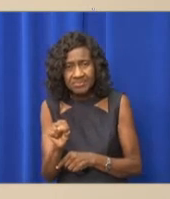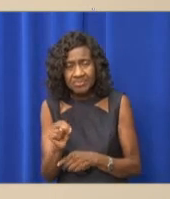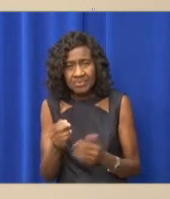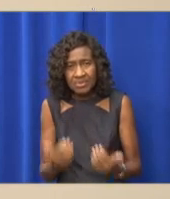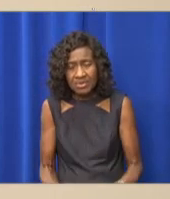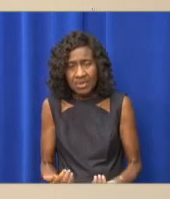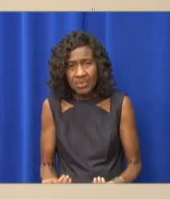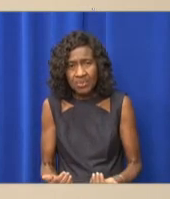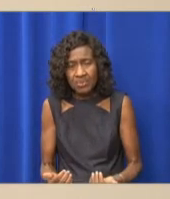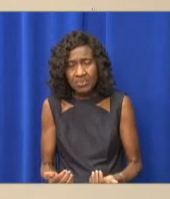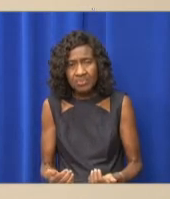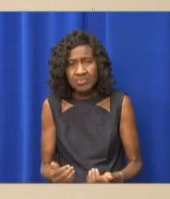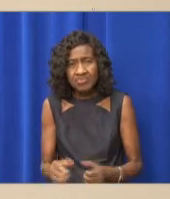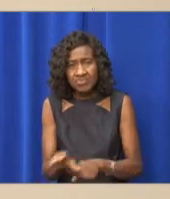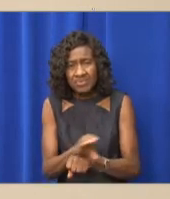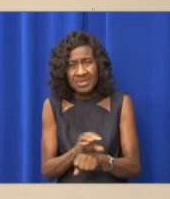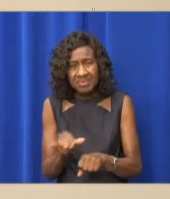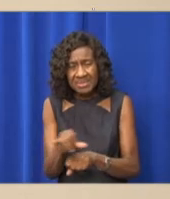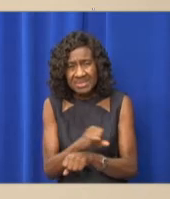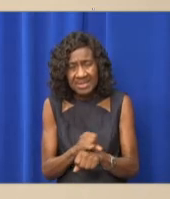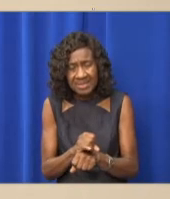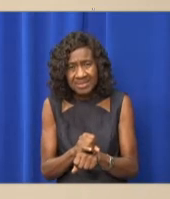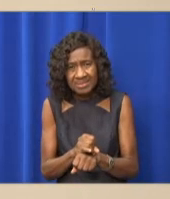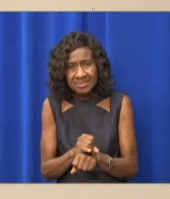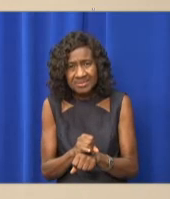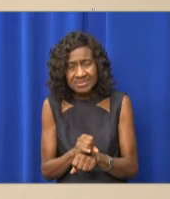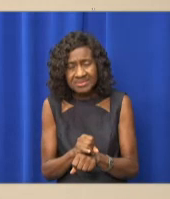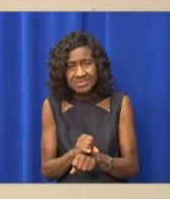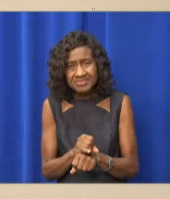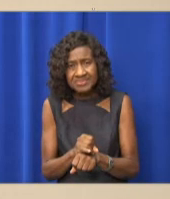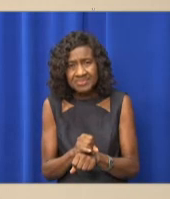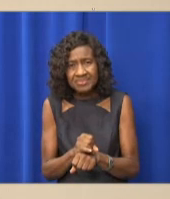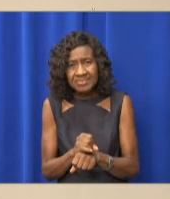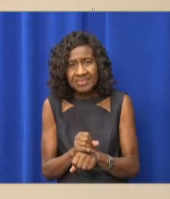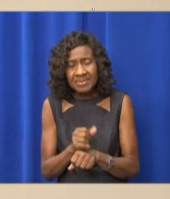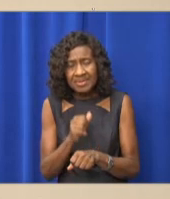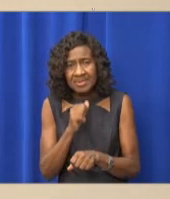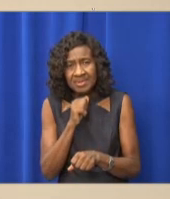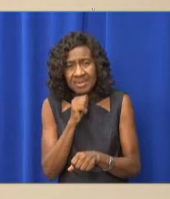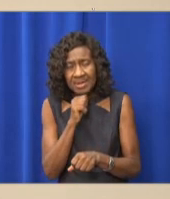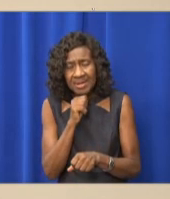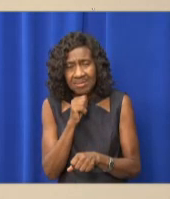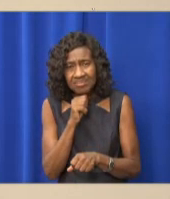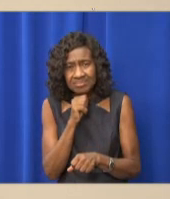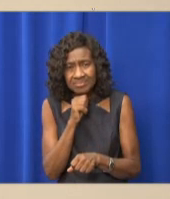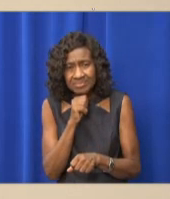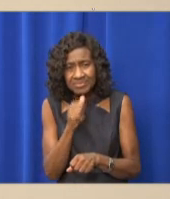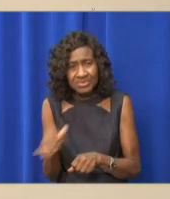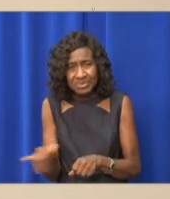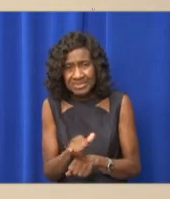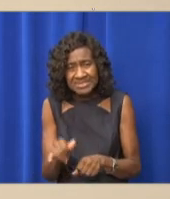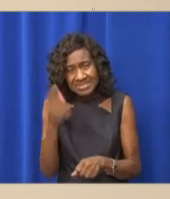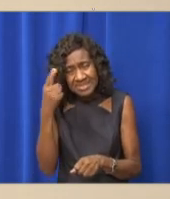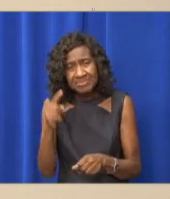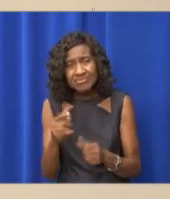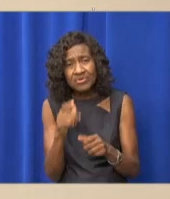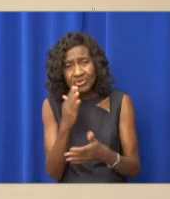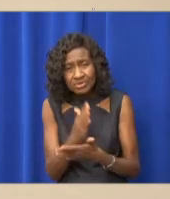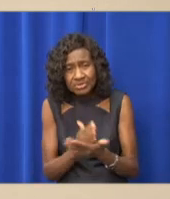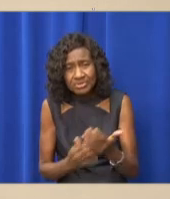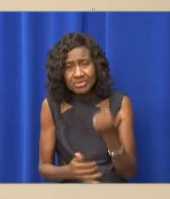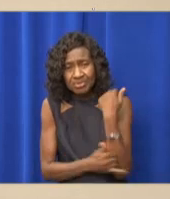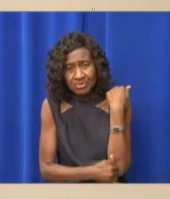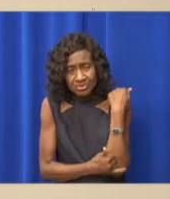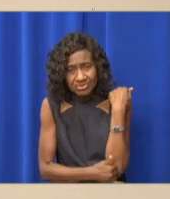most countries in the world who are seeking to balance the challenges of saving lives and saving livelihoods as